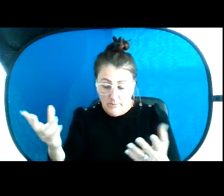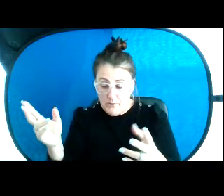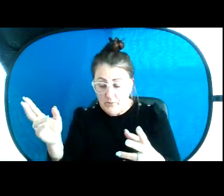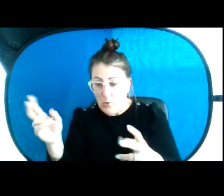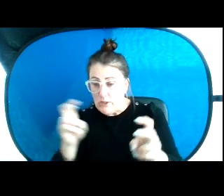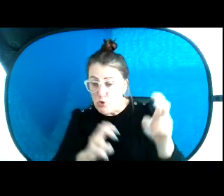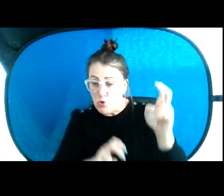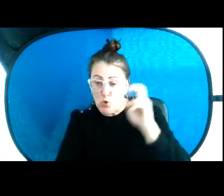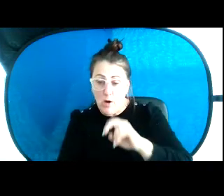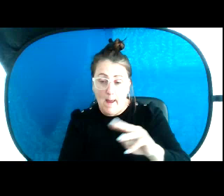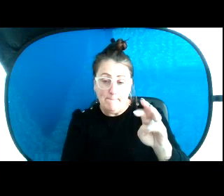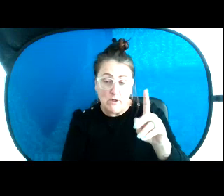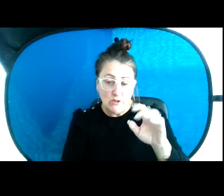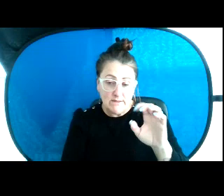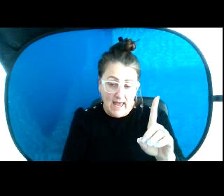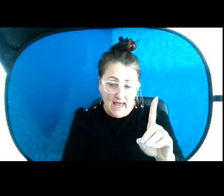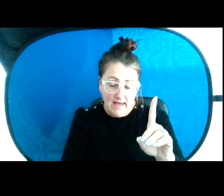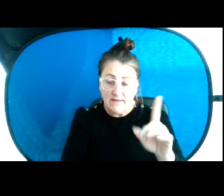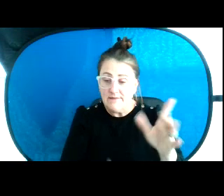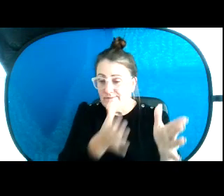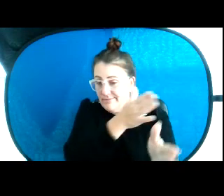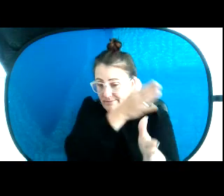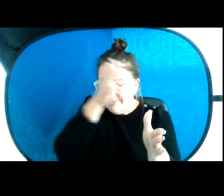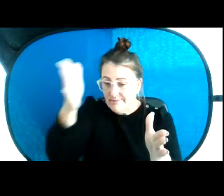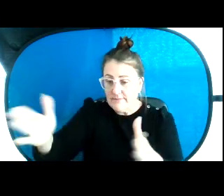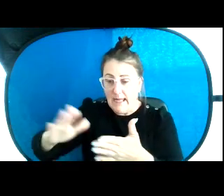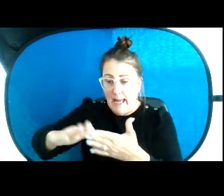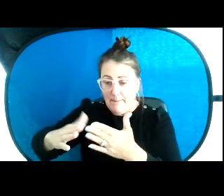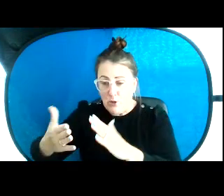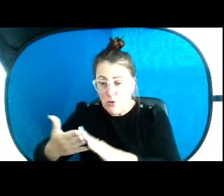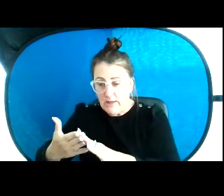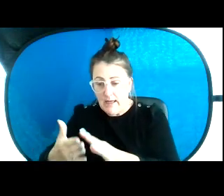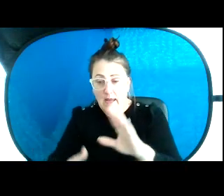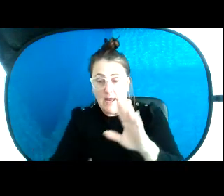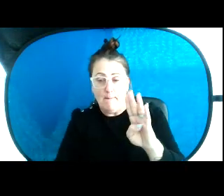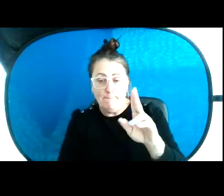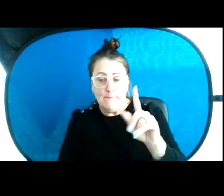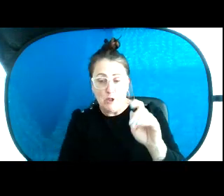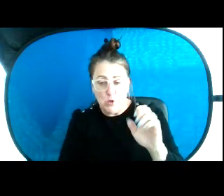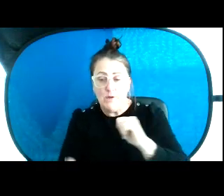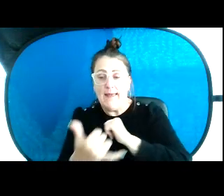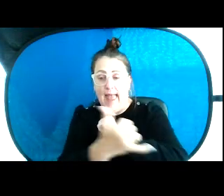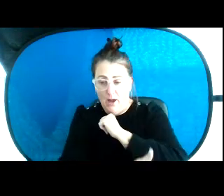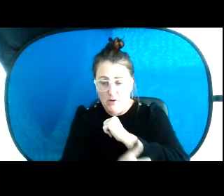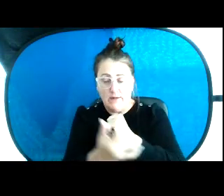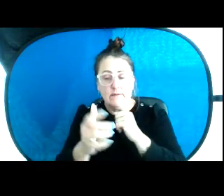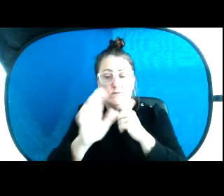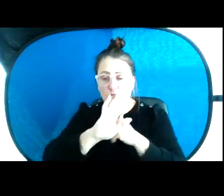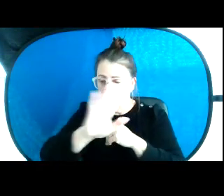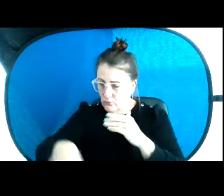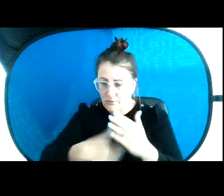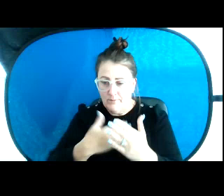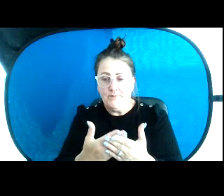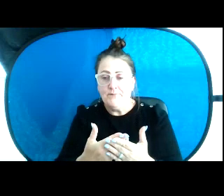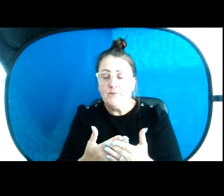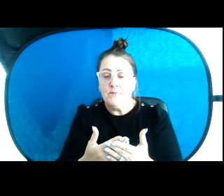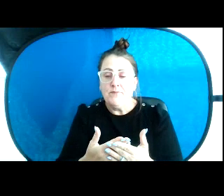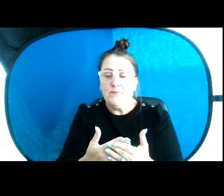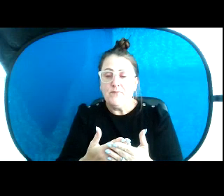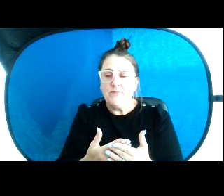Merced and neighboring communities and Butte County, there's that saying,